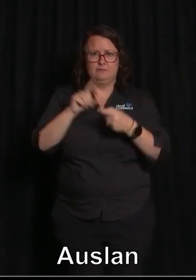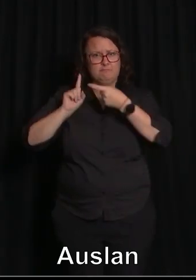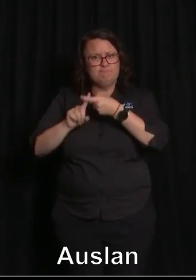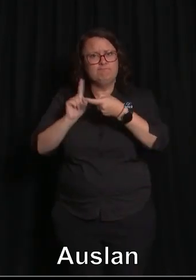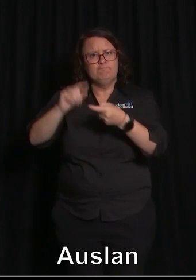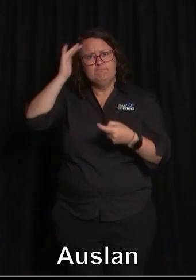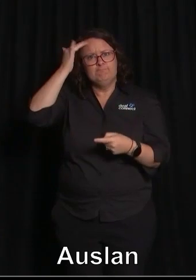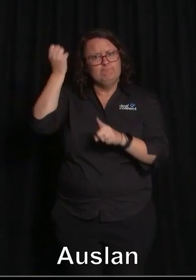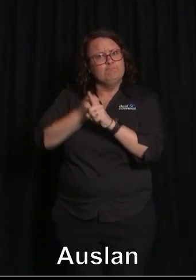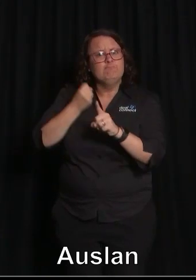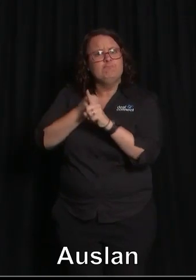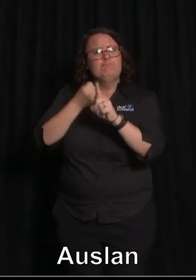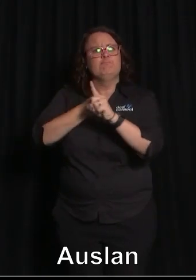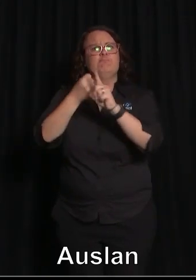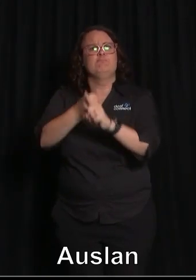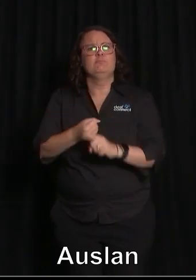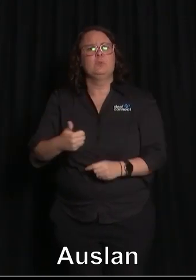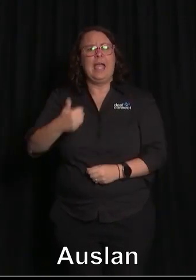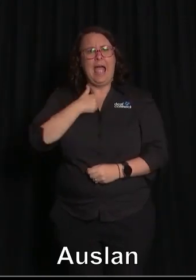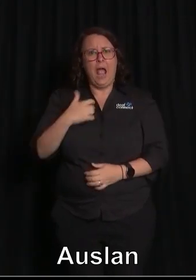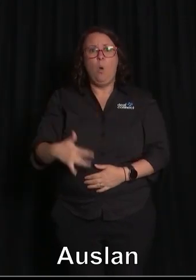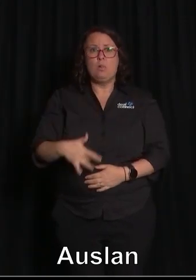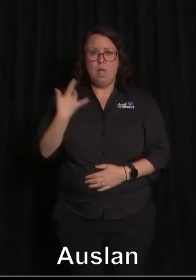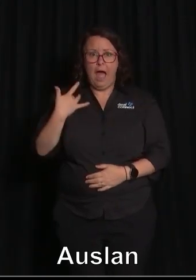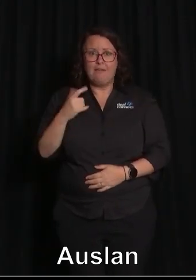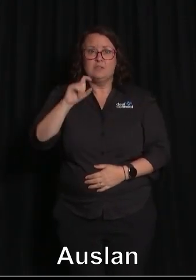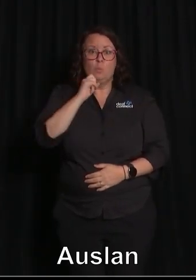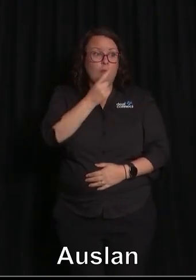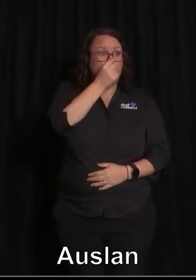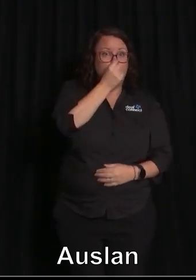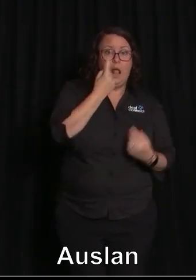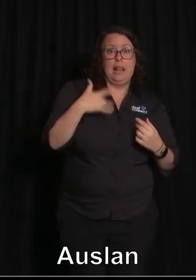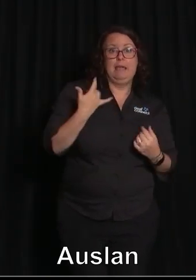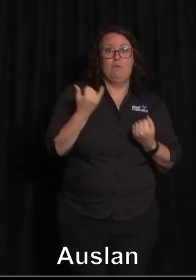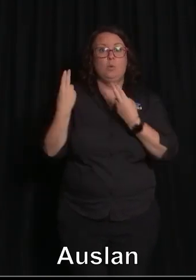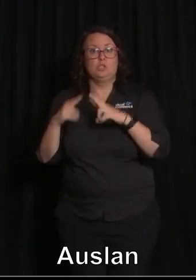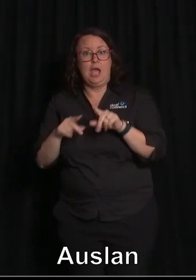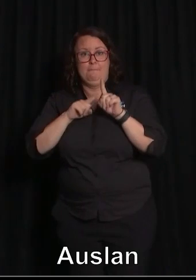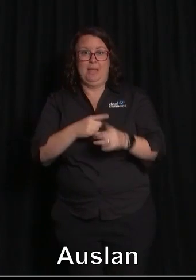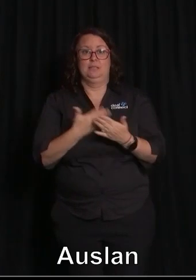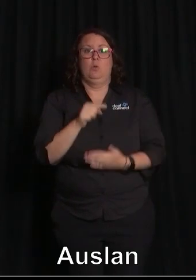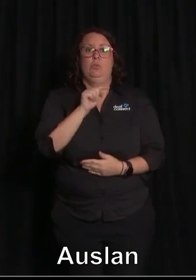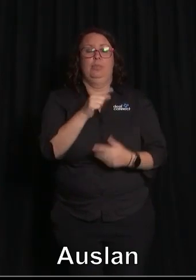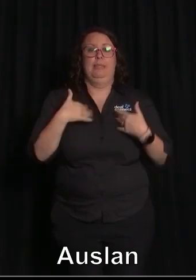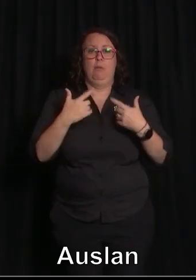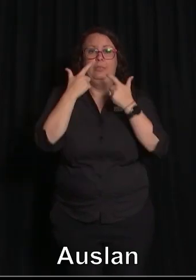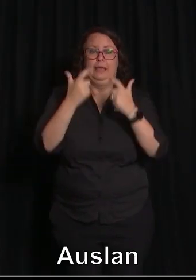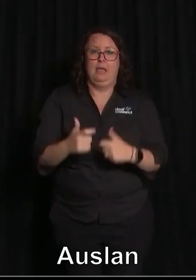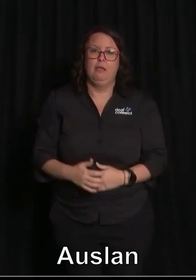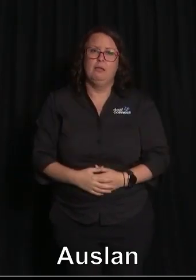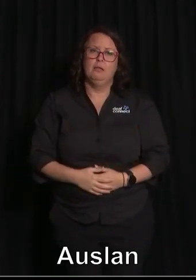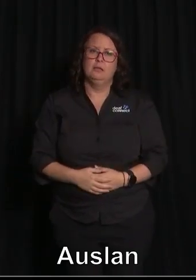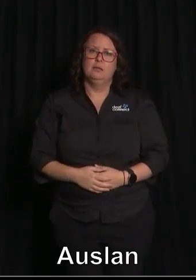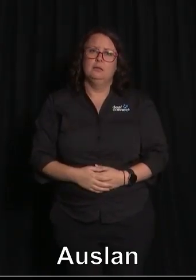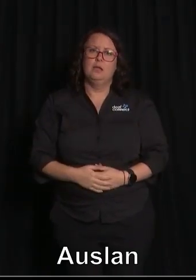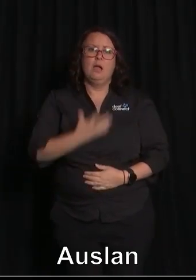and of persistence. Our very lives depend on it. Pride is not just about celebration